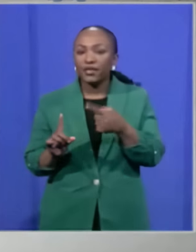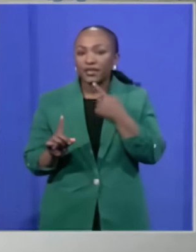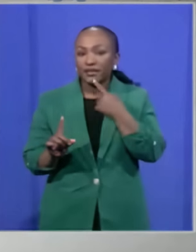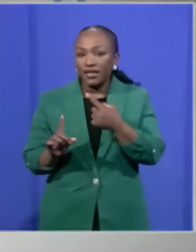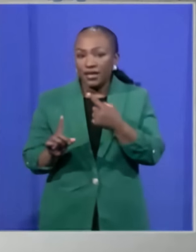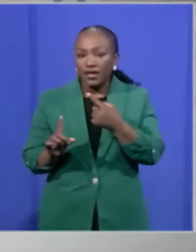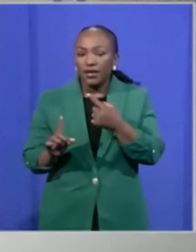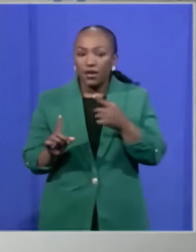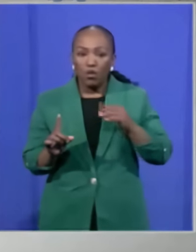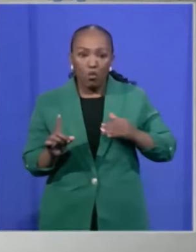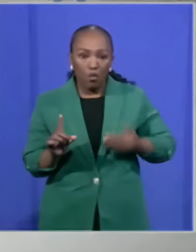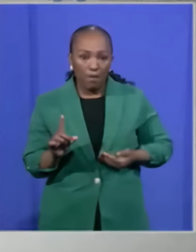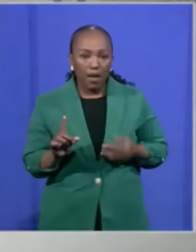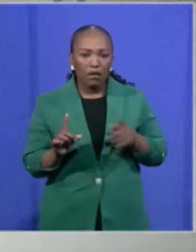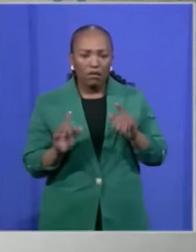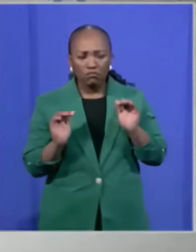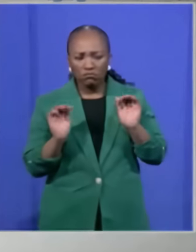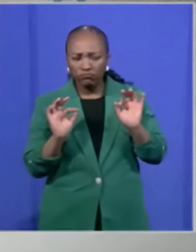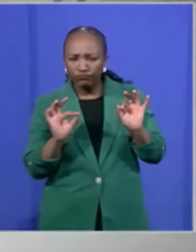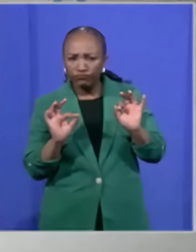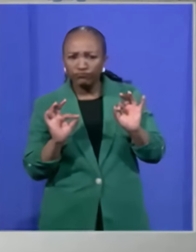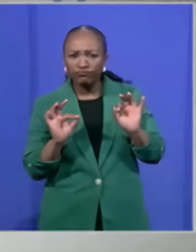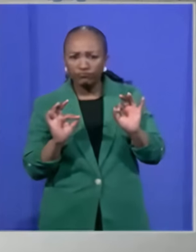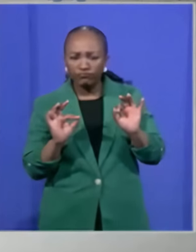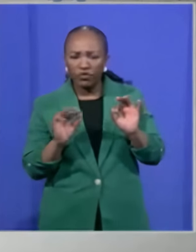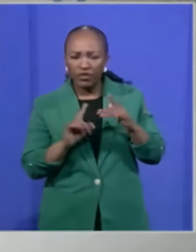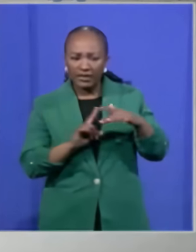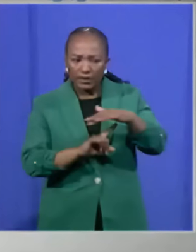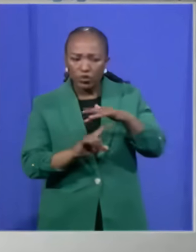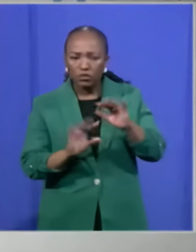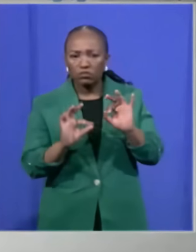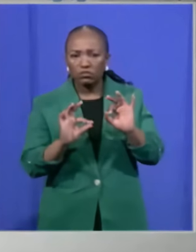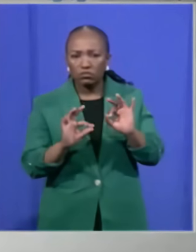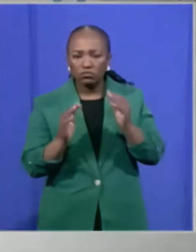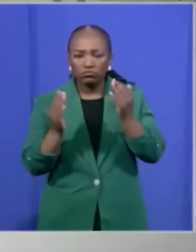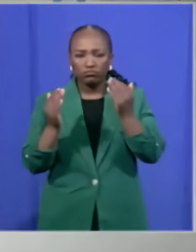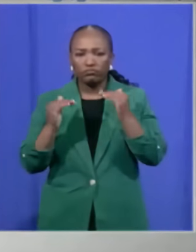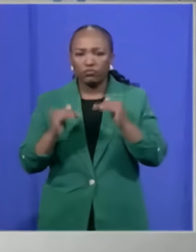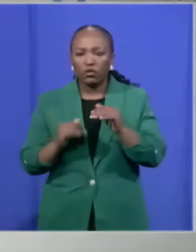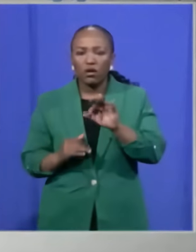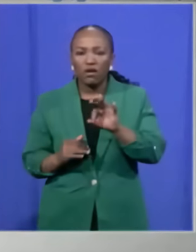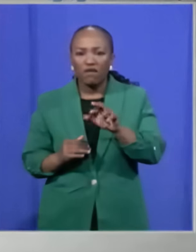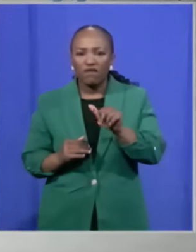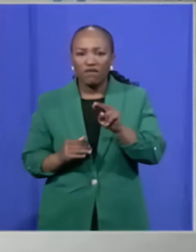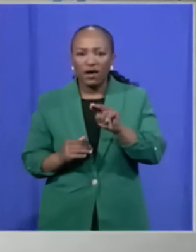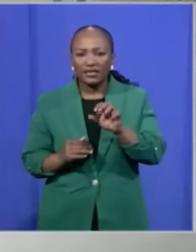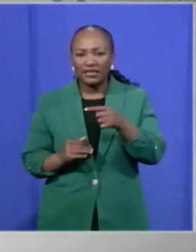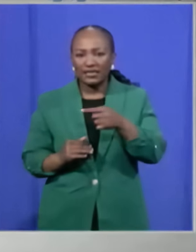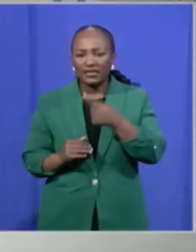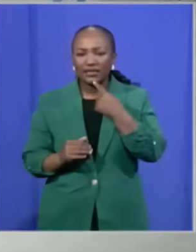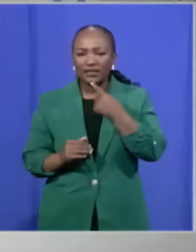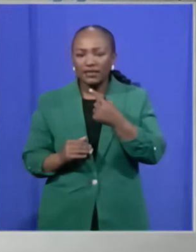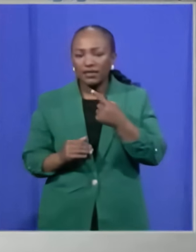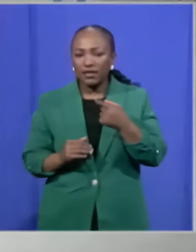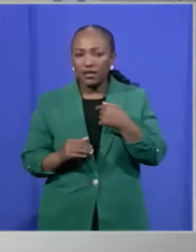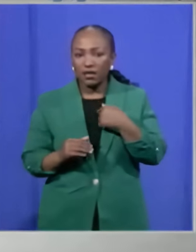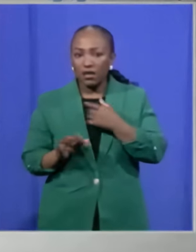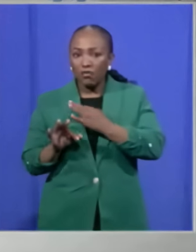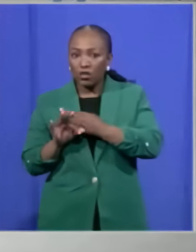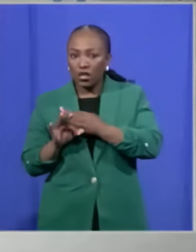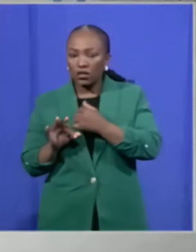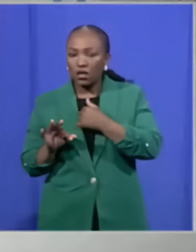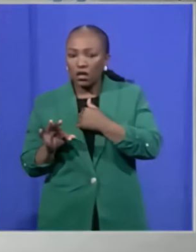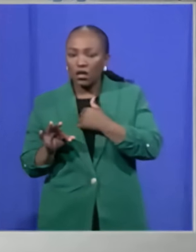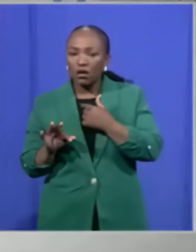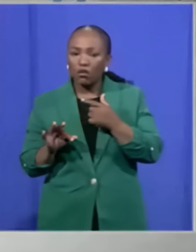ba hlokomedisisang hore maemo a dule a le boemong bo botle. Athe France Kobe o re ho bua nnete rona bontate re feta bomme ka